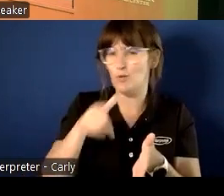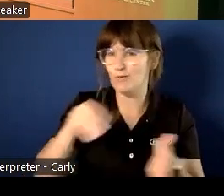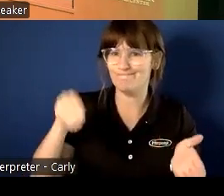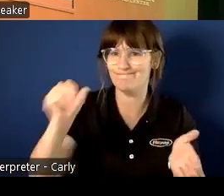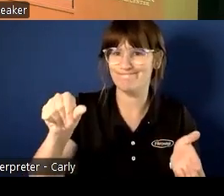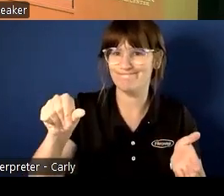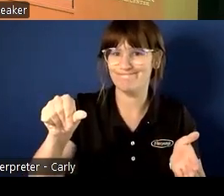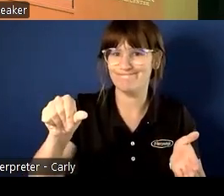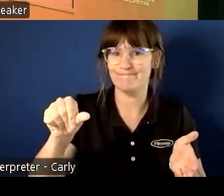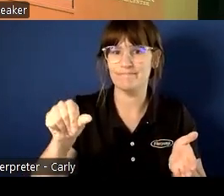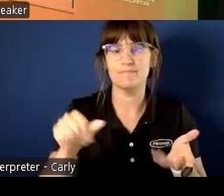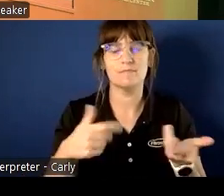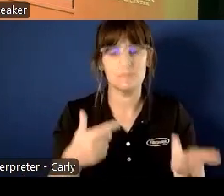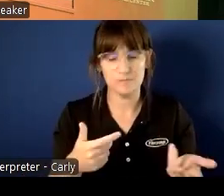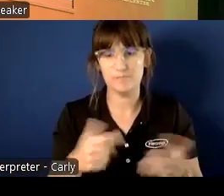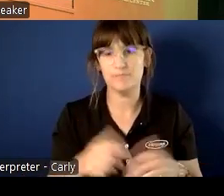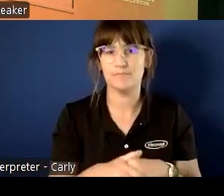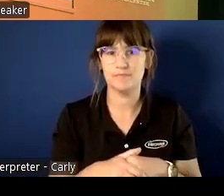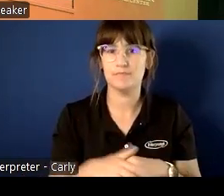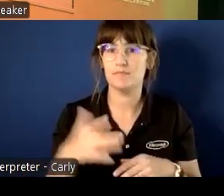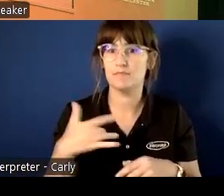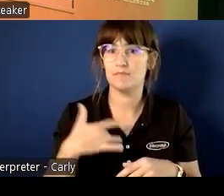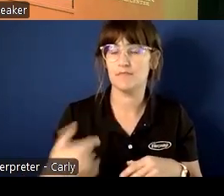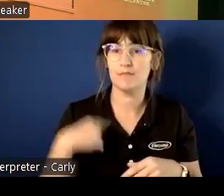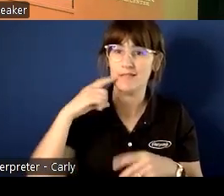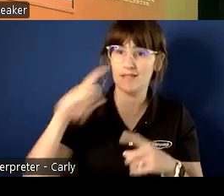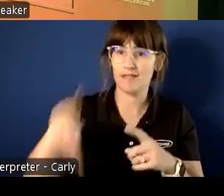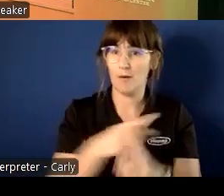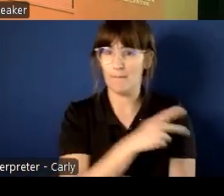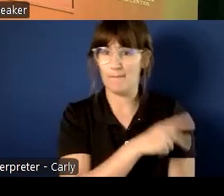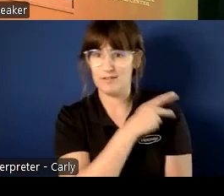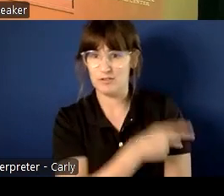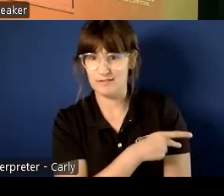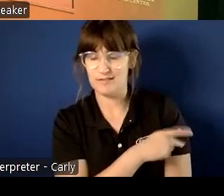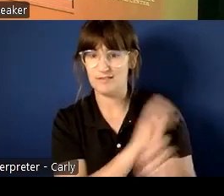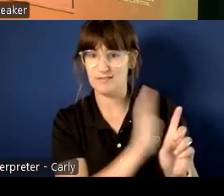our economic value too? So we often think about patients, but again,